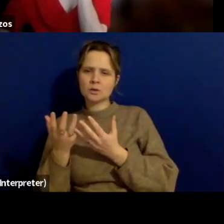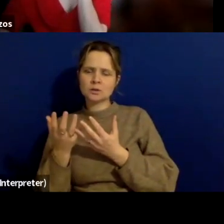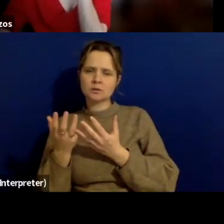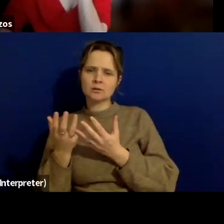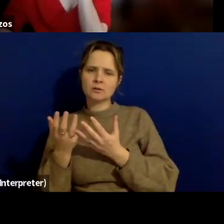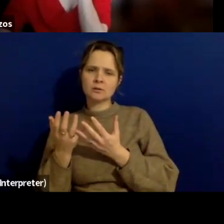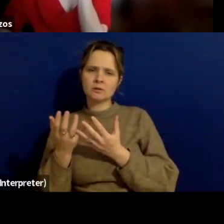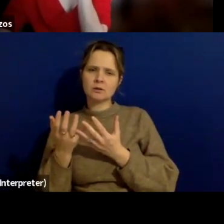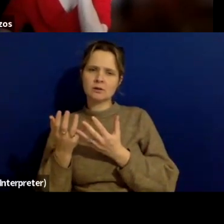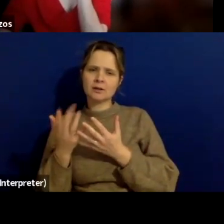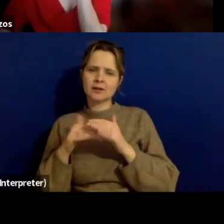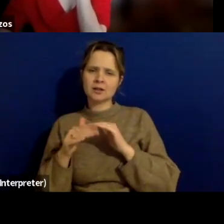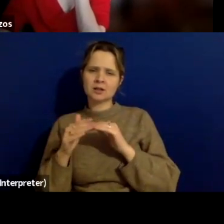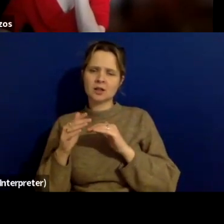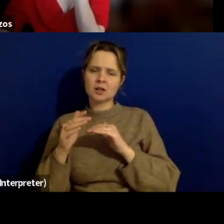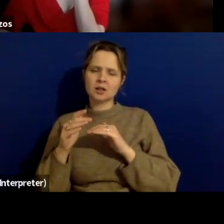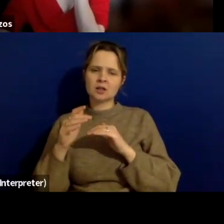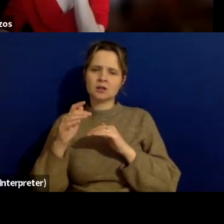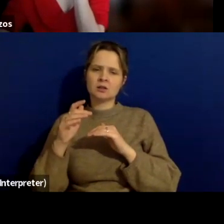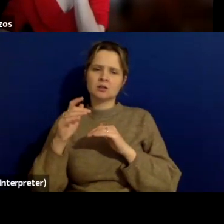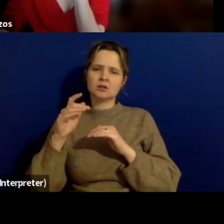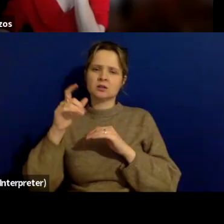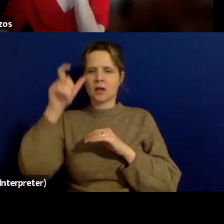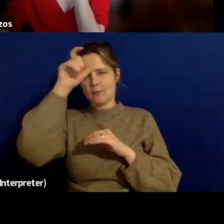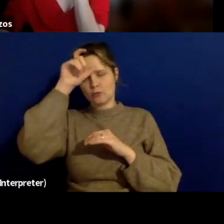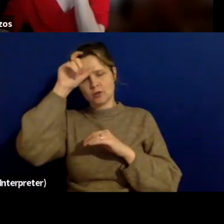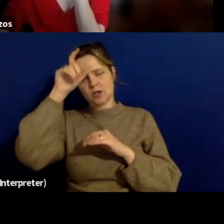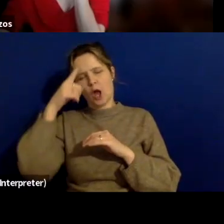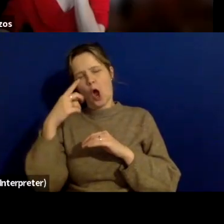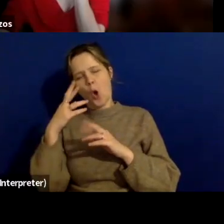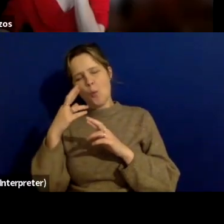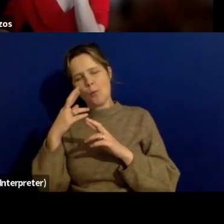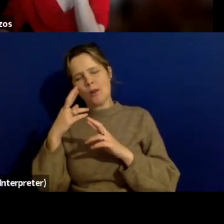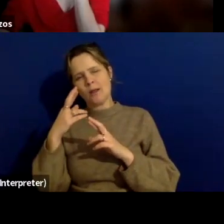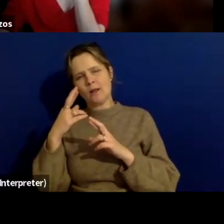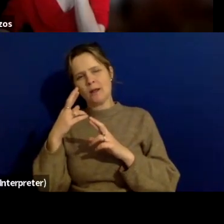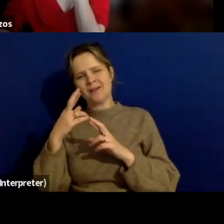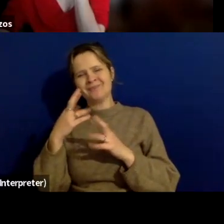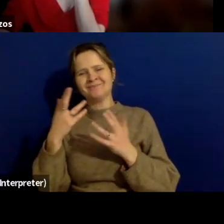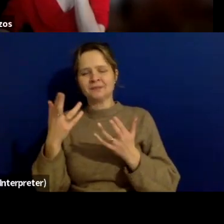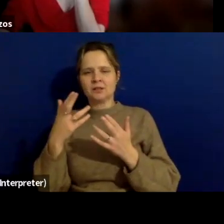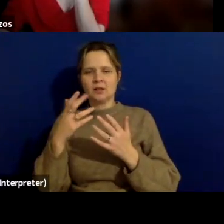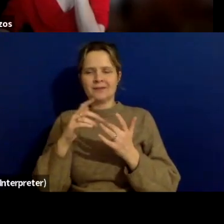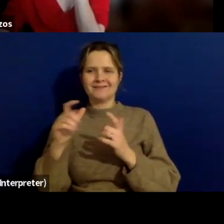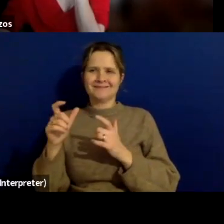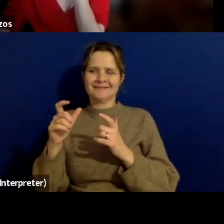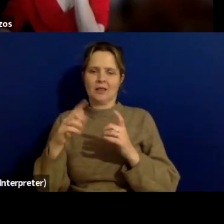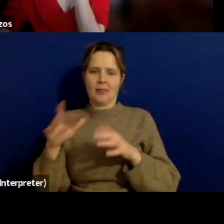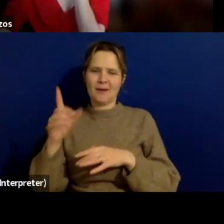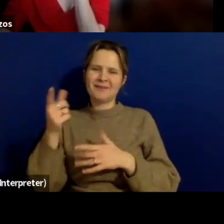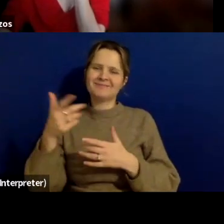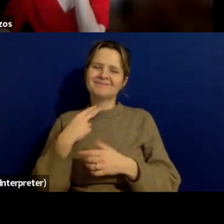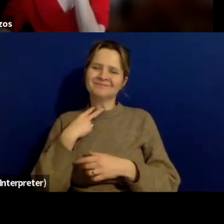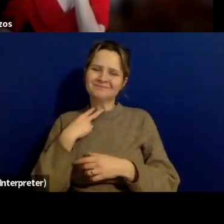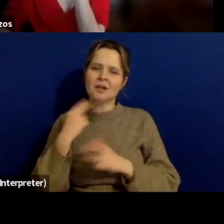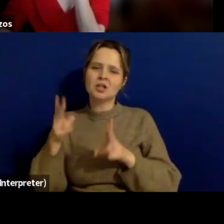She's, there. I was, unfortunately, she died very young. I believe she had much more to